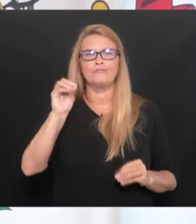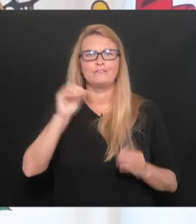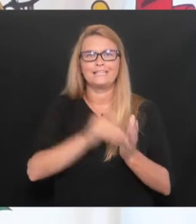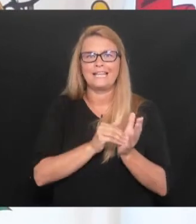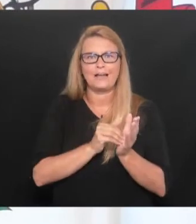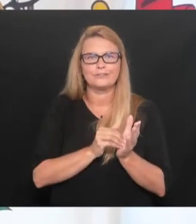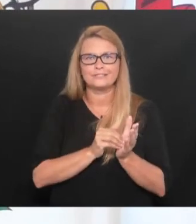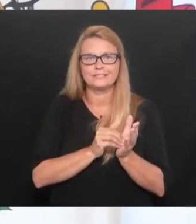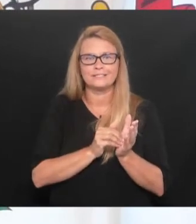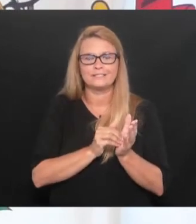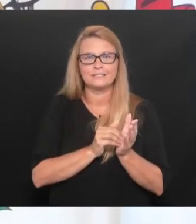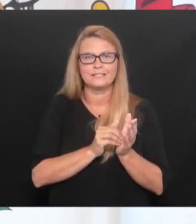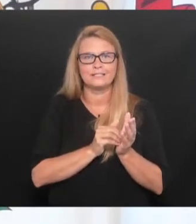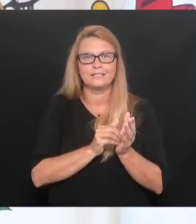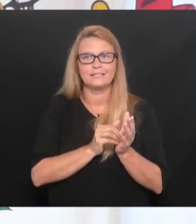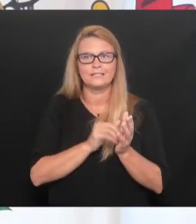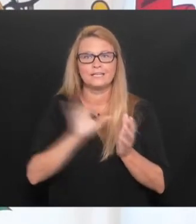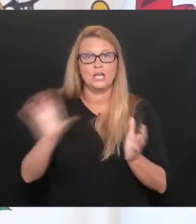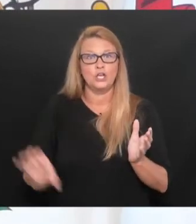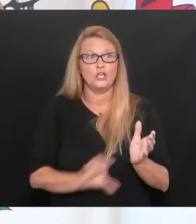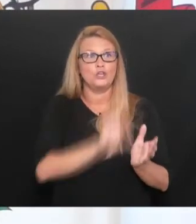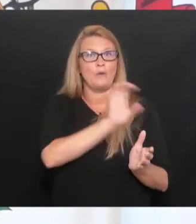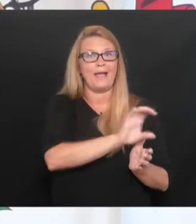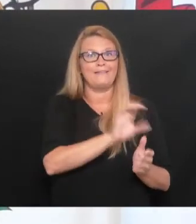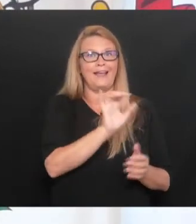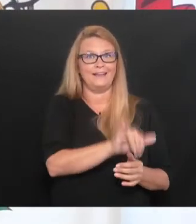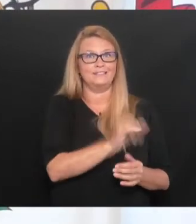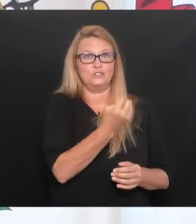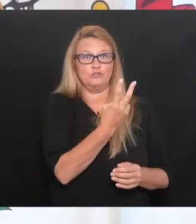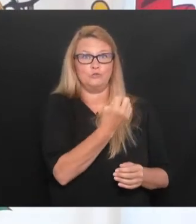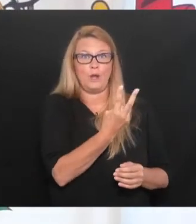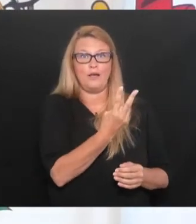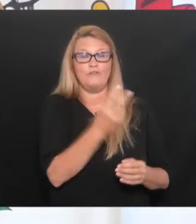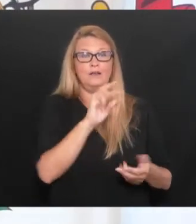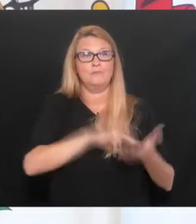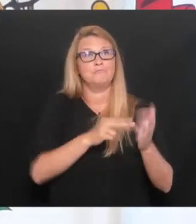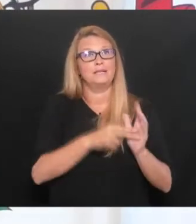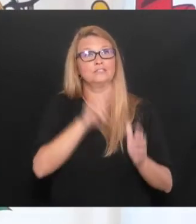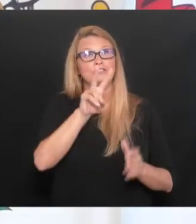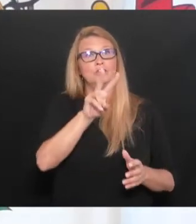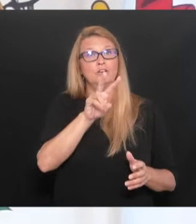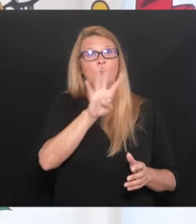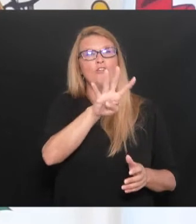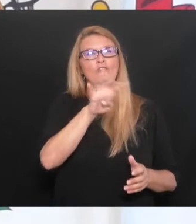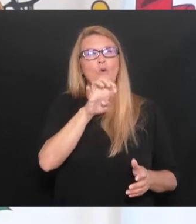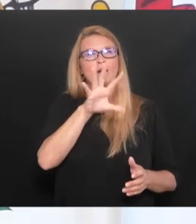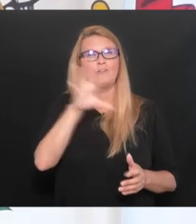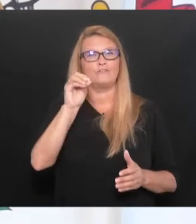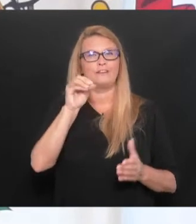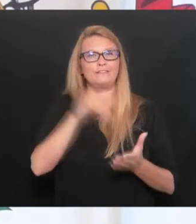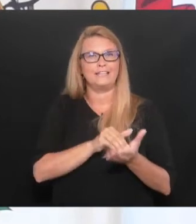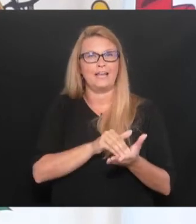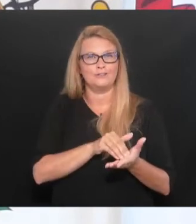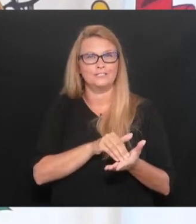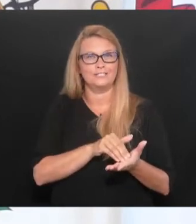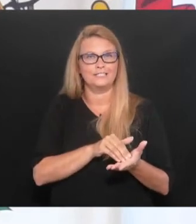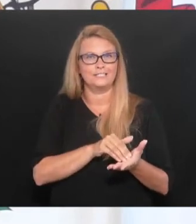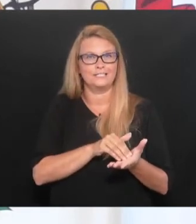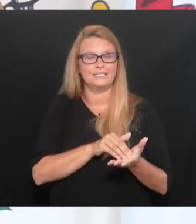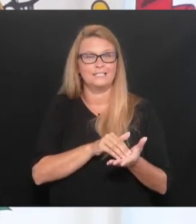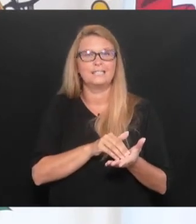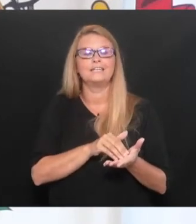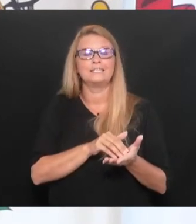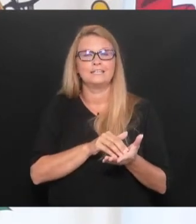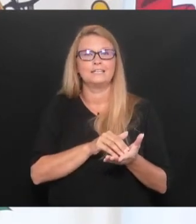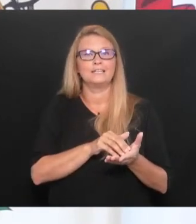250,000, you add that to the 12, that's 200,000, that's 450,000. You take that